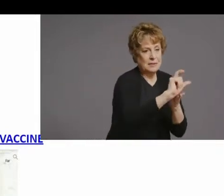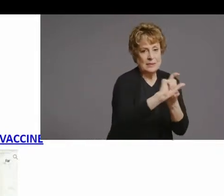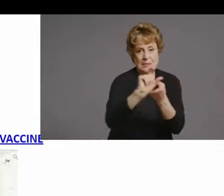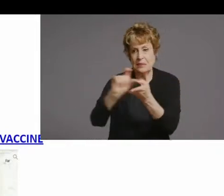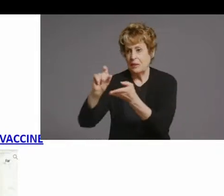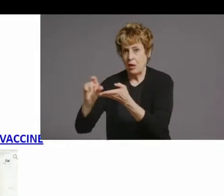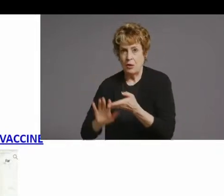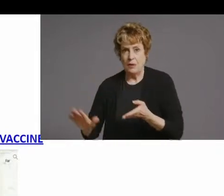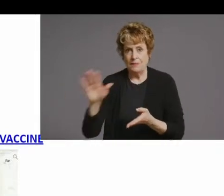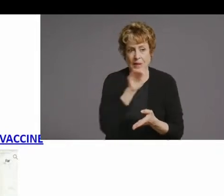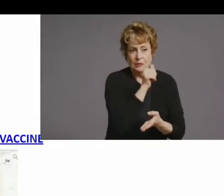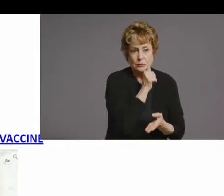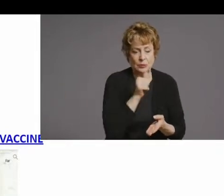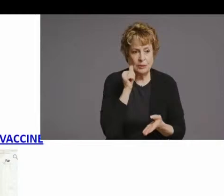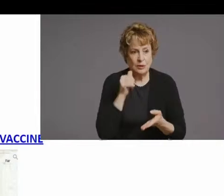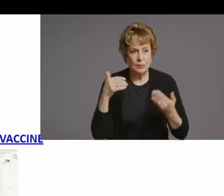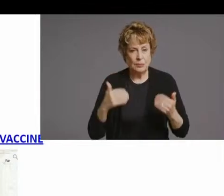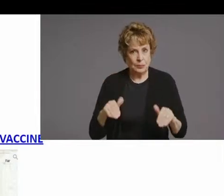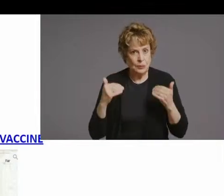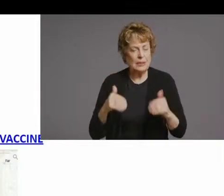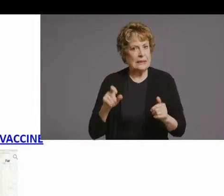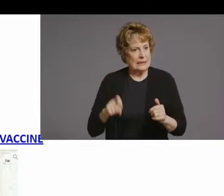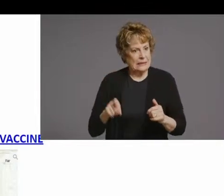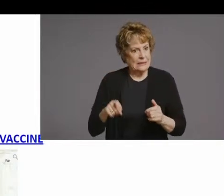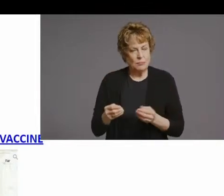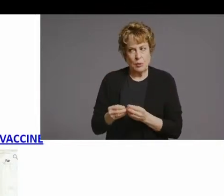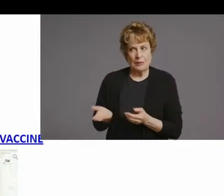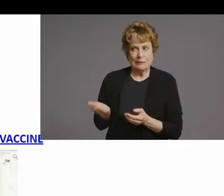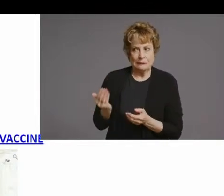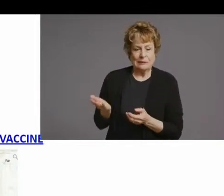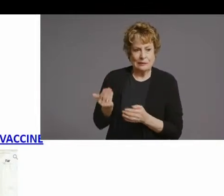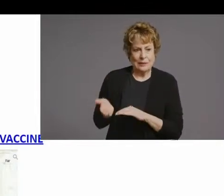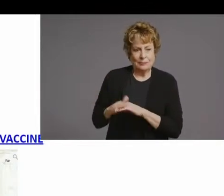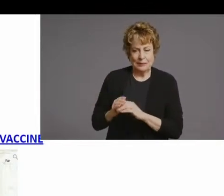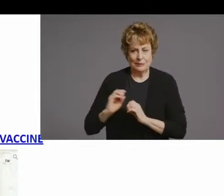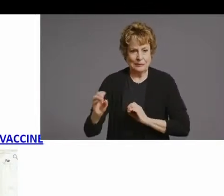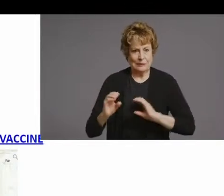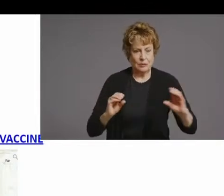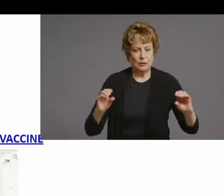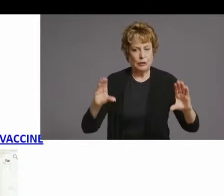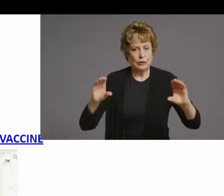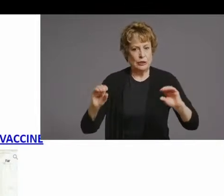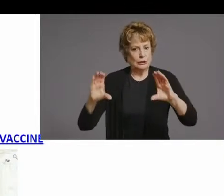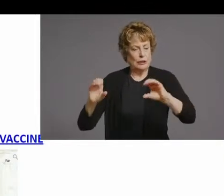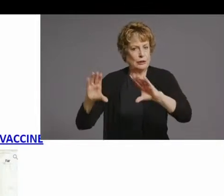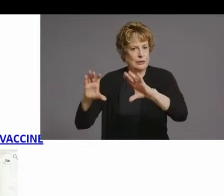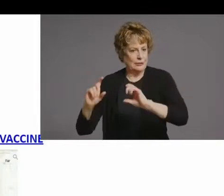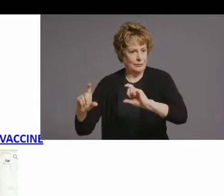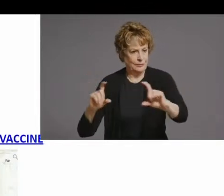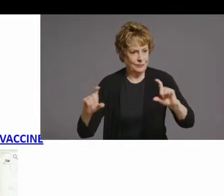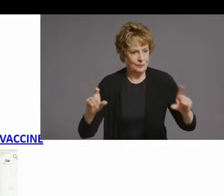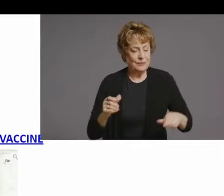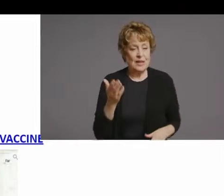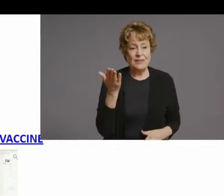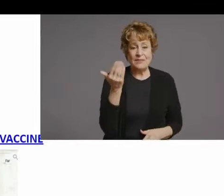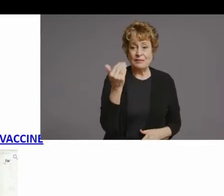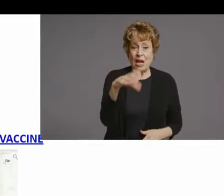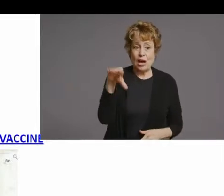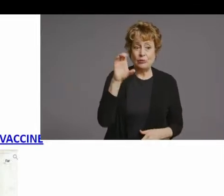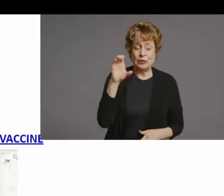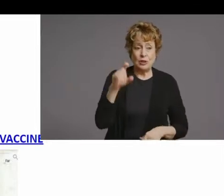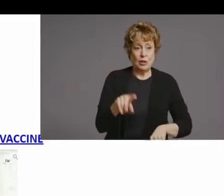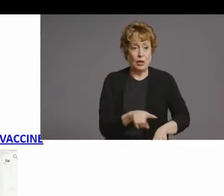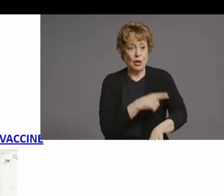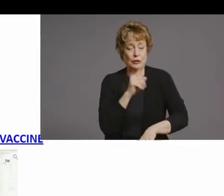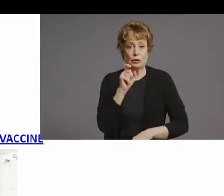ancillary supplies. We continue to increase that. As we've said, over 1,500 long-term care facilities around the state